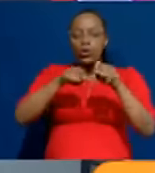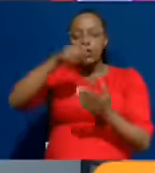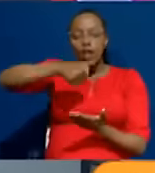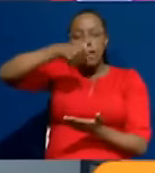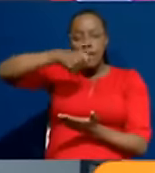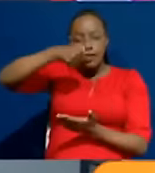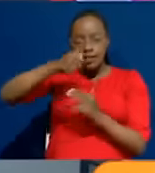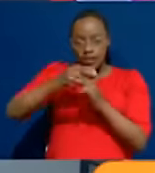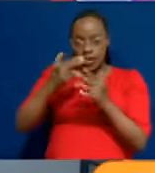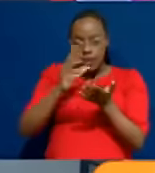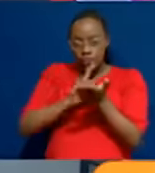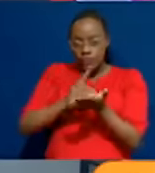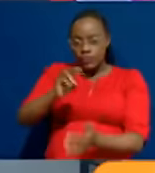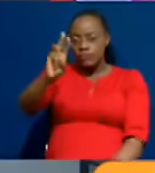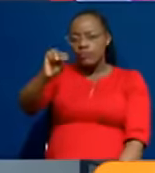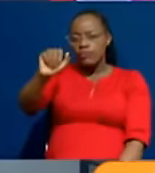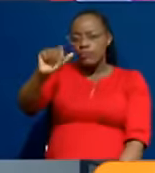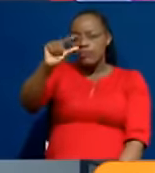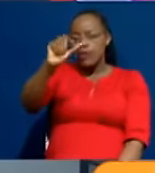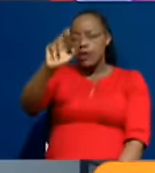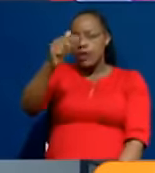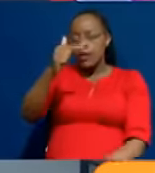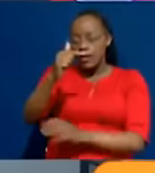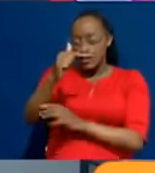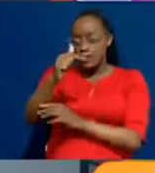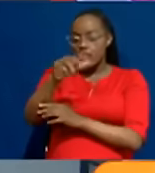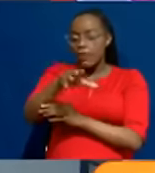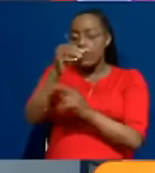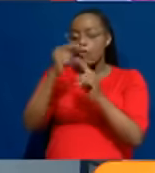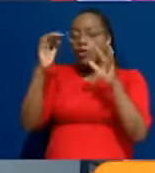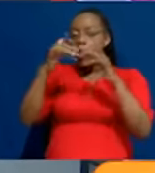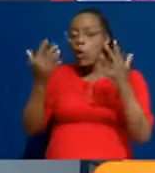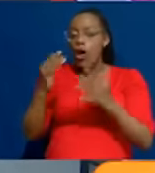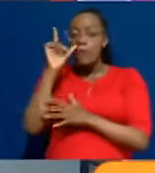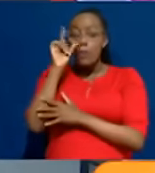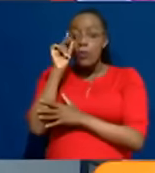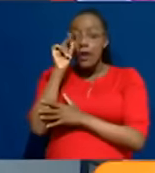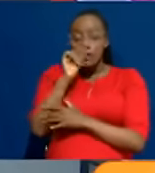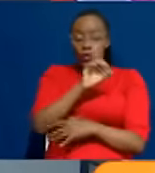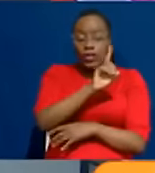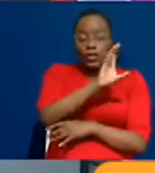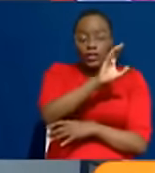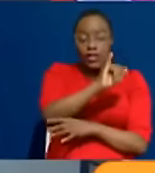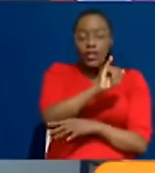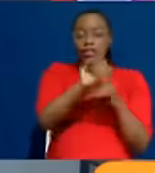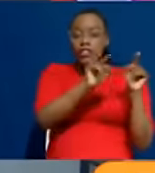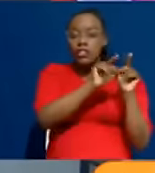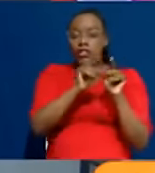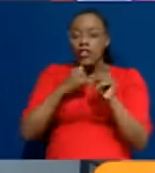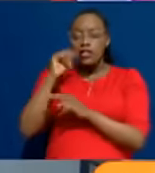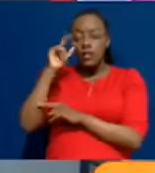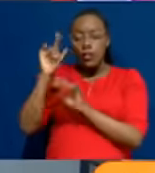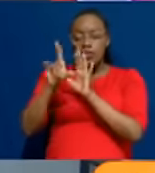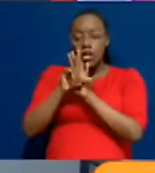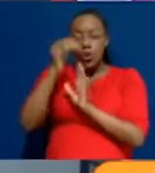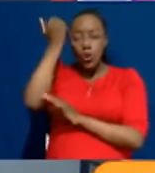Budget, Dr. Margaret Nyakango. Nyakango was picked from a conference in Mombasa by detectives and arraigned at the Mombasa Law